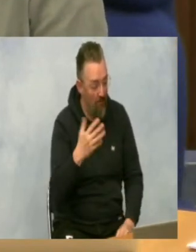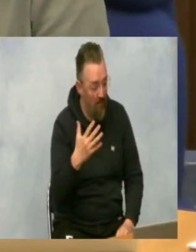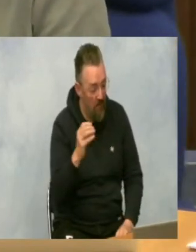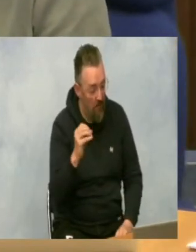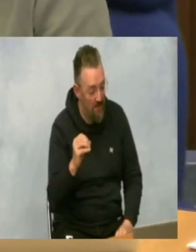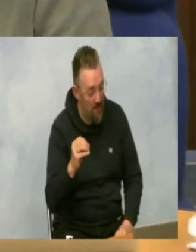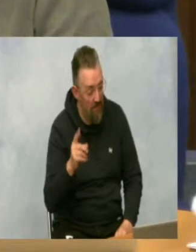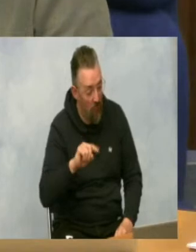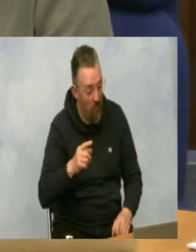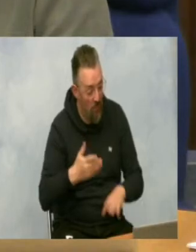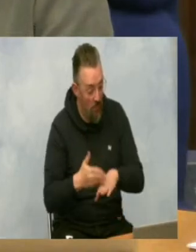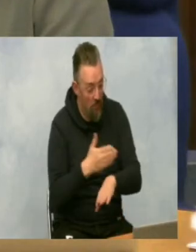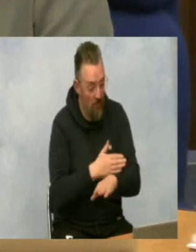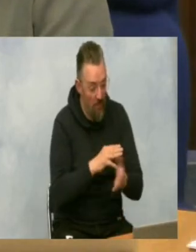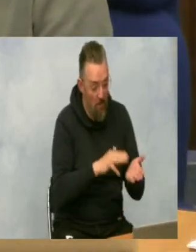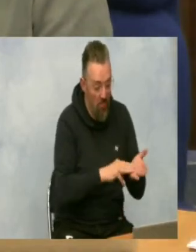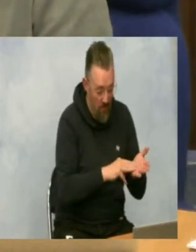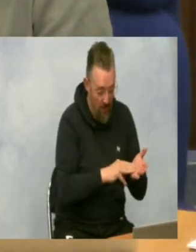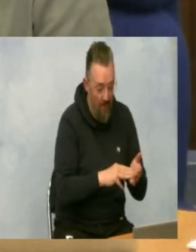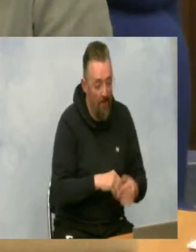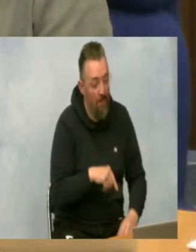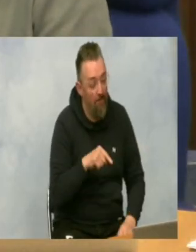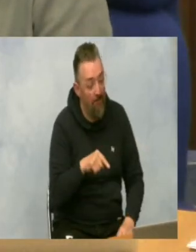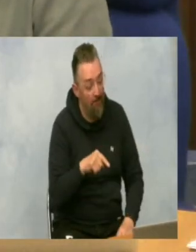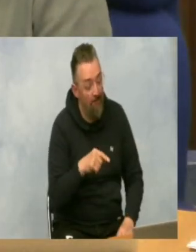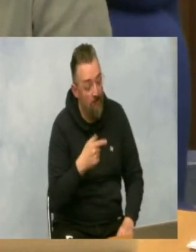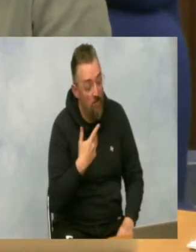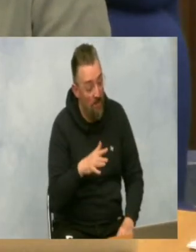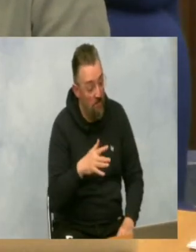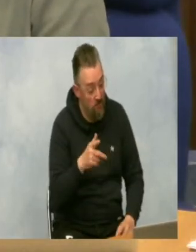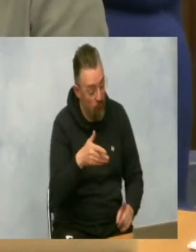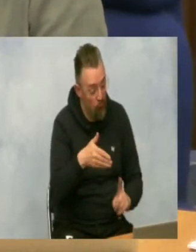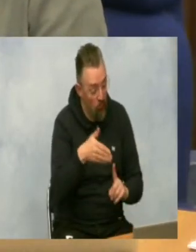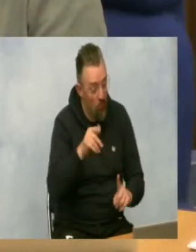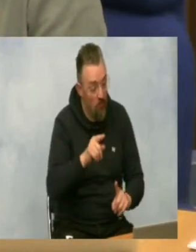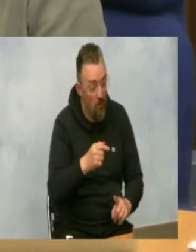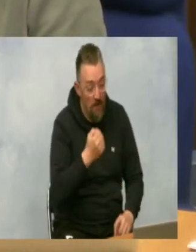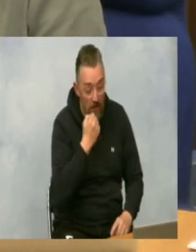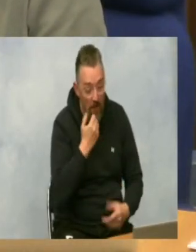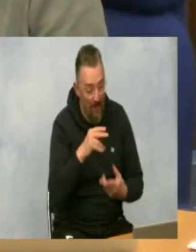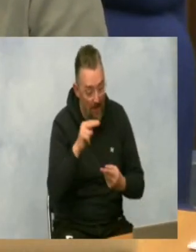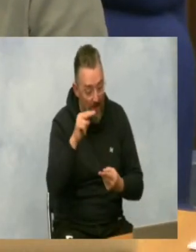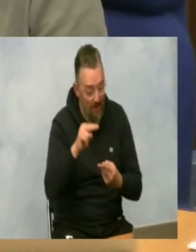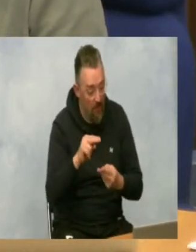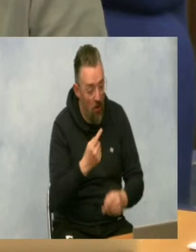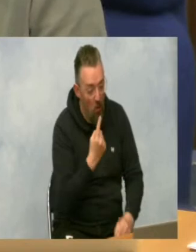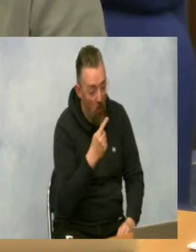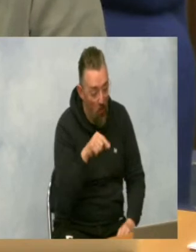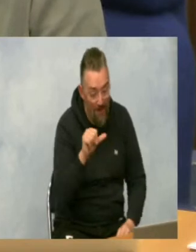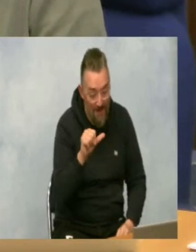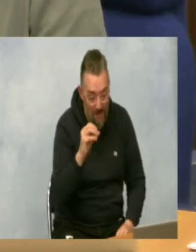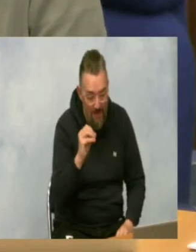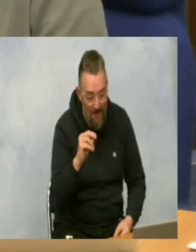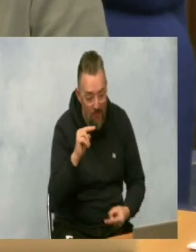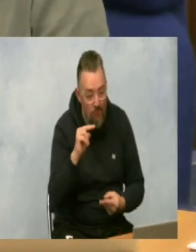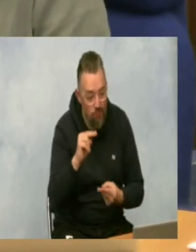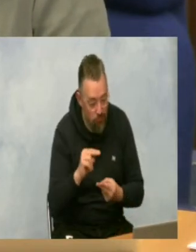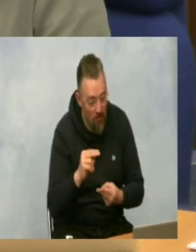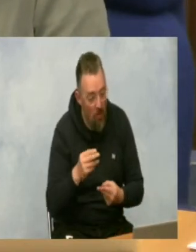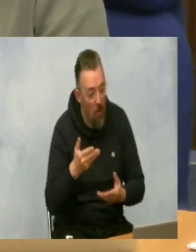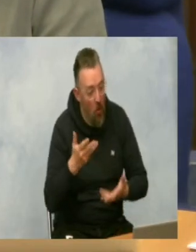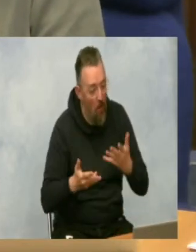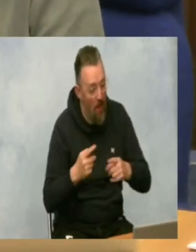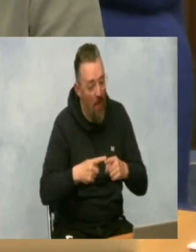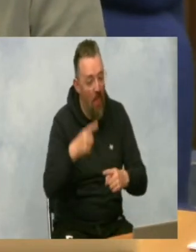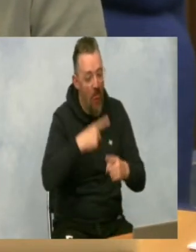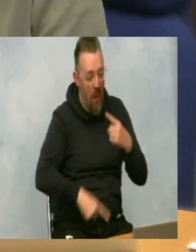previous month. You will also note that the figure has decreased by 1.6% when we're comparing ourselves to September of